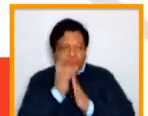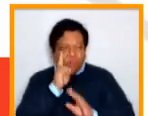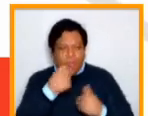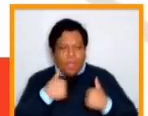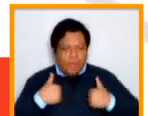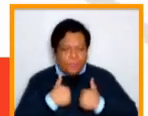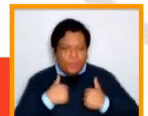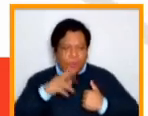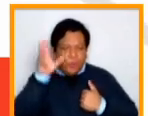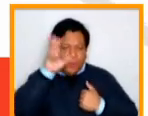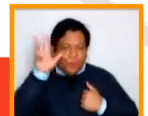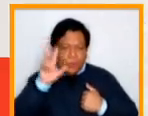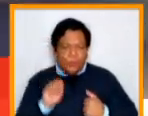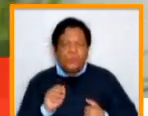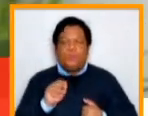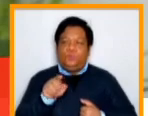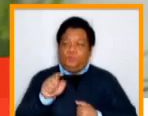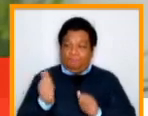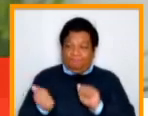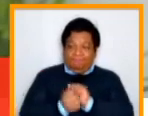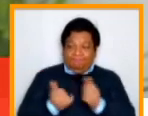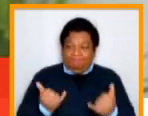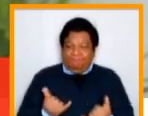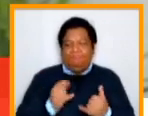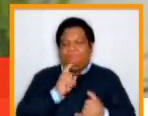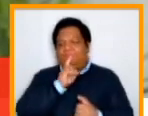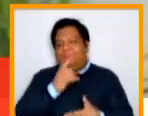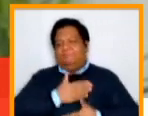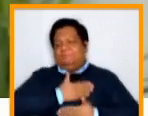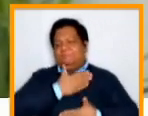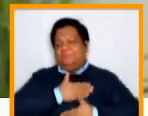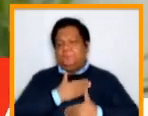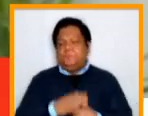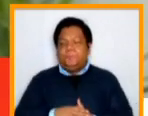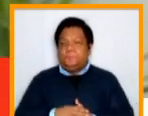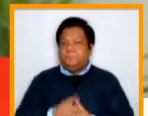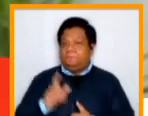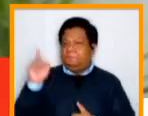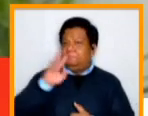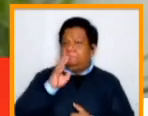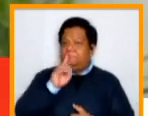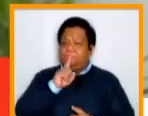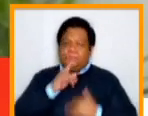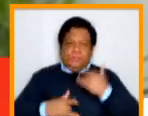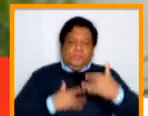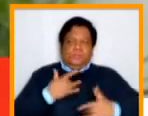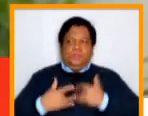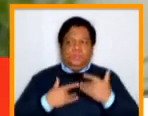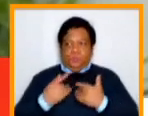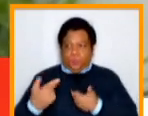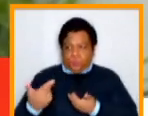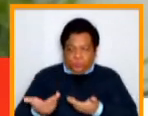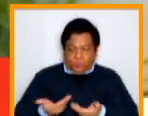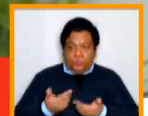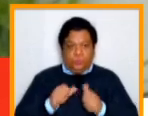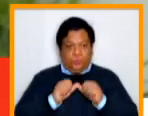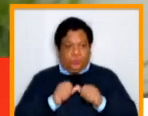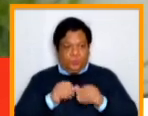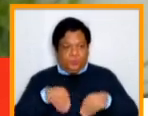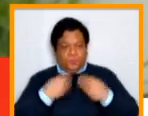us makes me really happy. We are excited to have you with us as we continue to deliver servisyong totoo to the